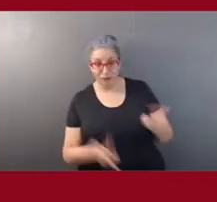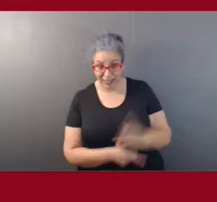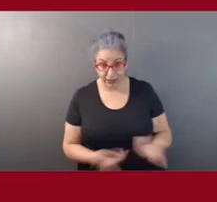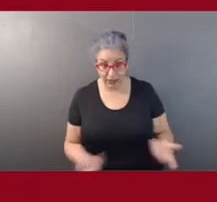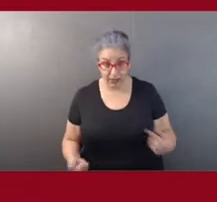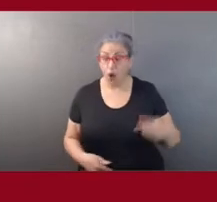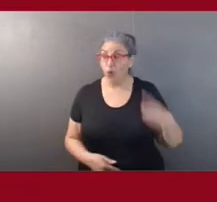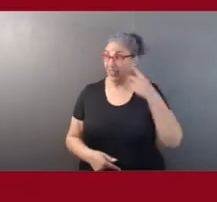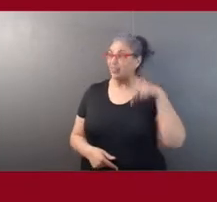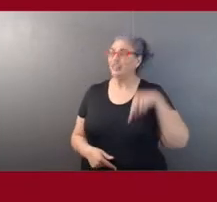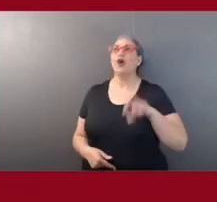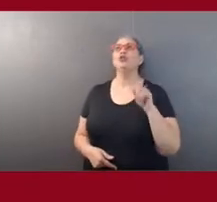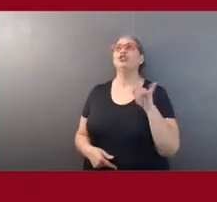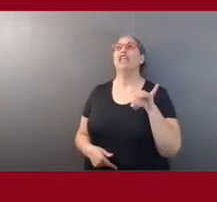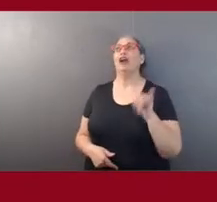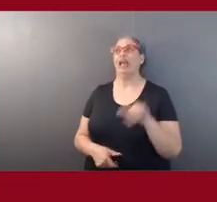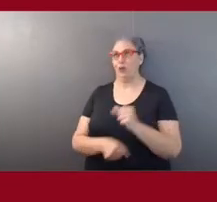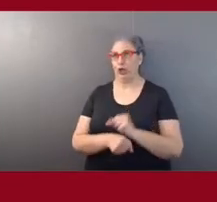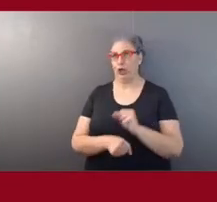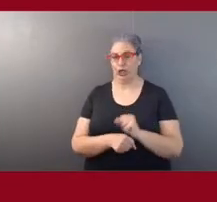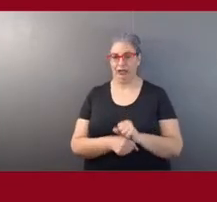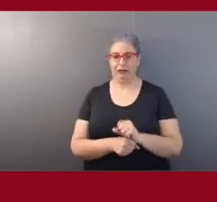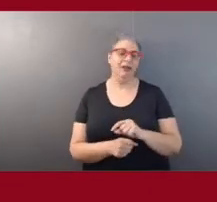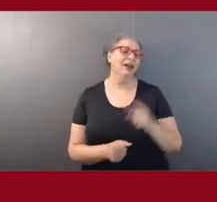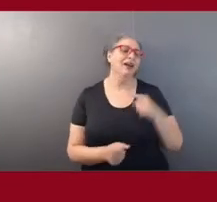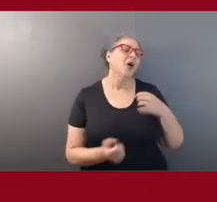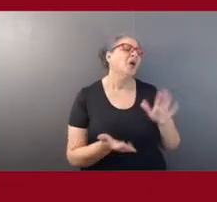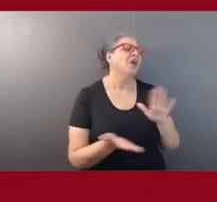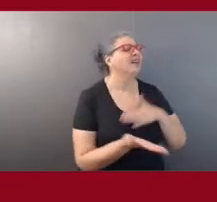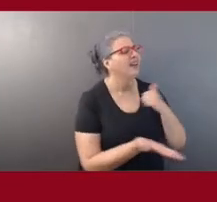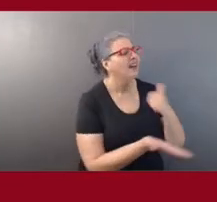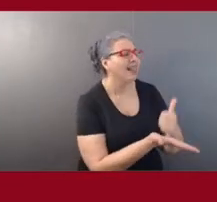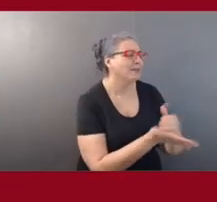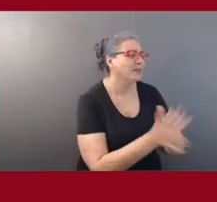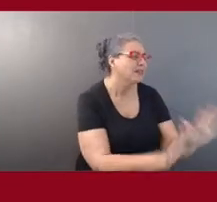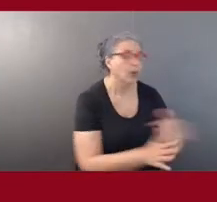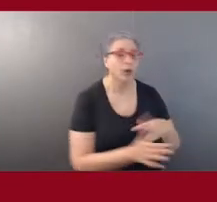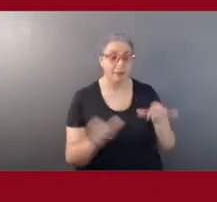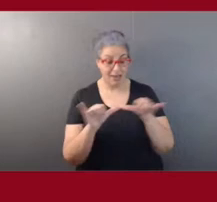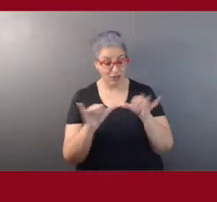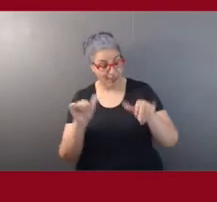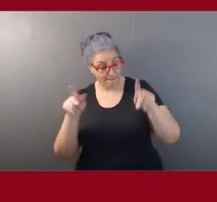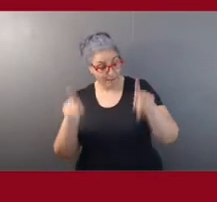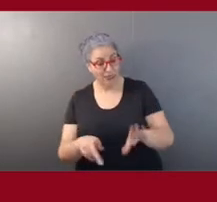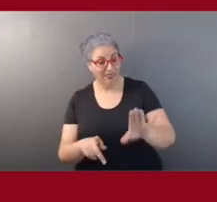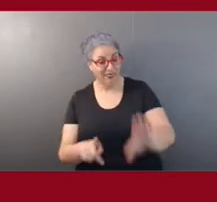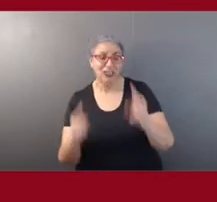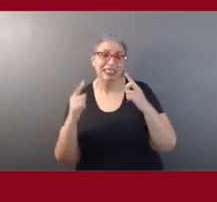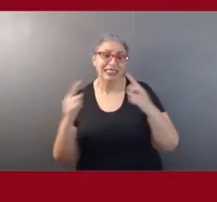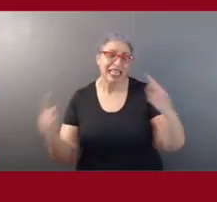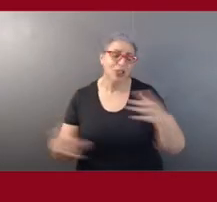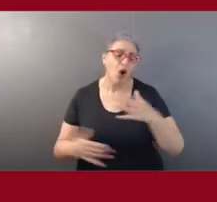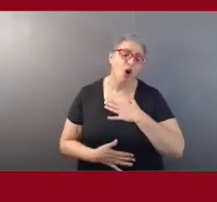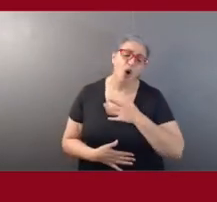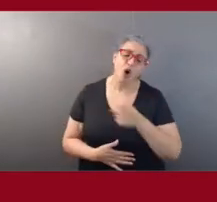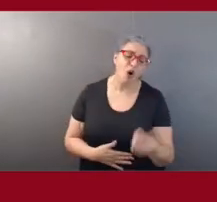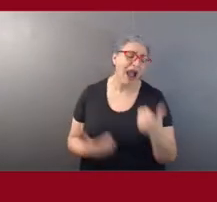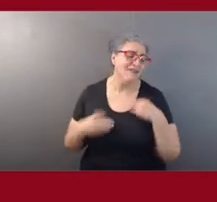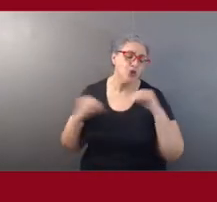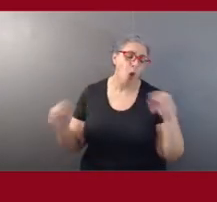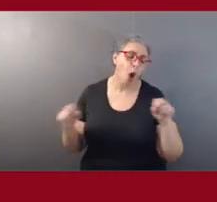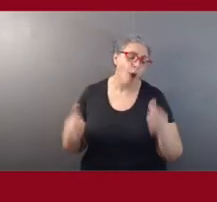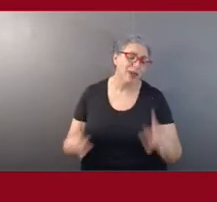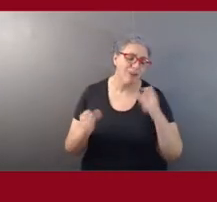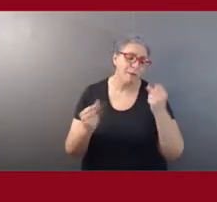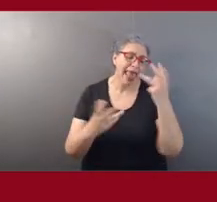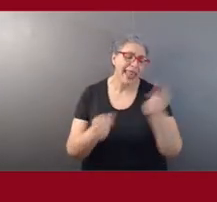If you are thinking you're doing charity work, if you are measuring the success of someone who's lacked opportunity for years against